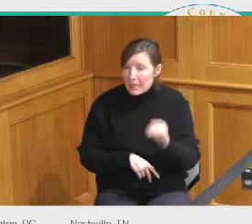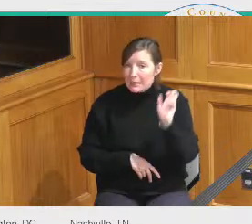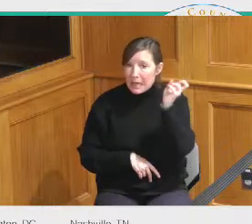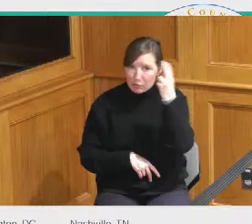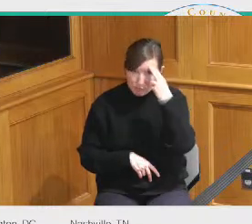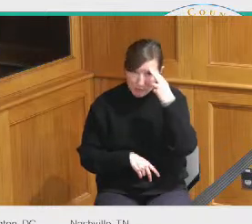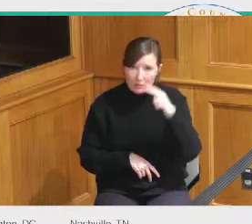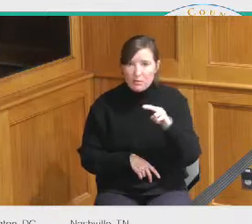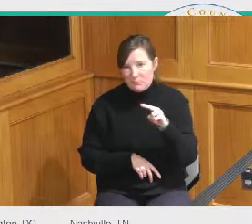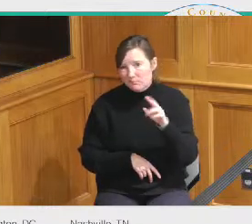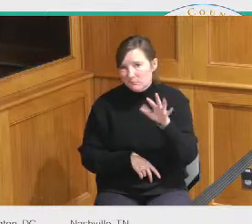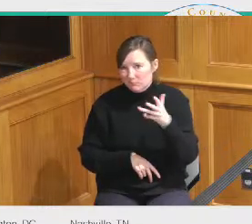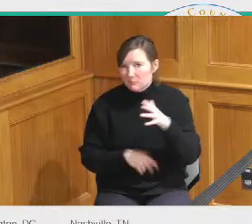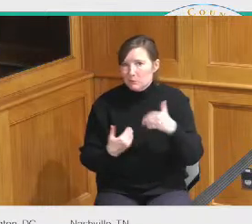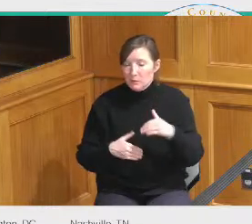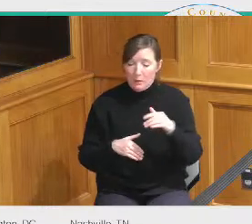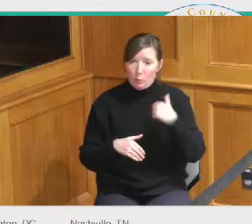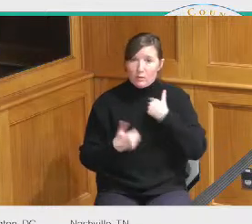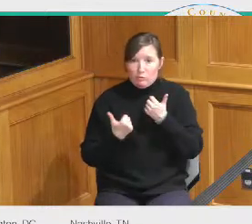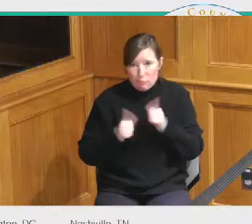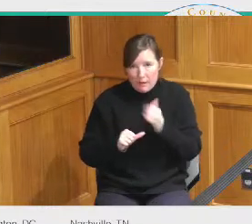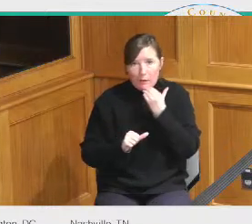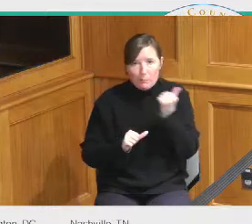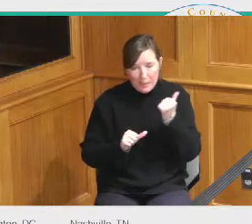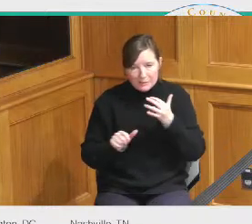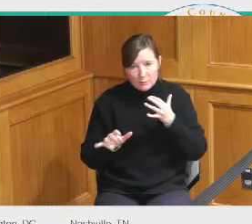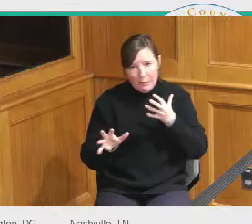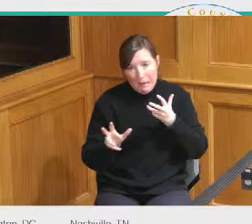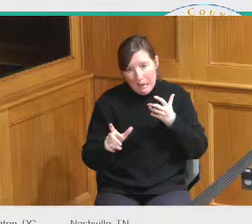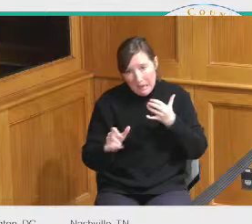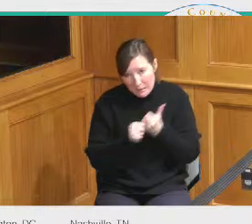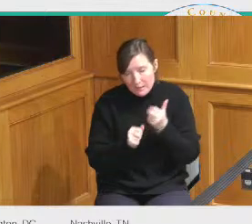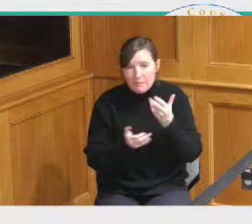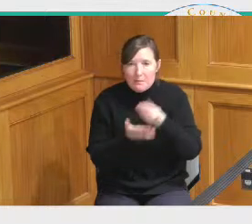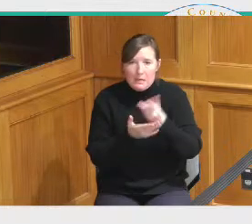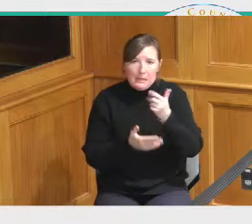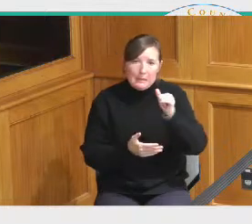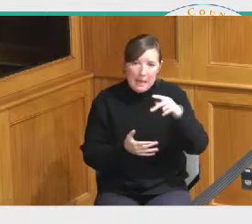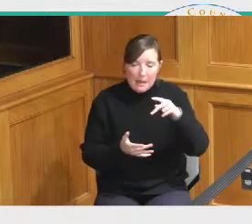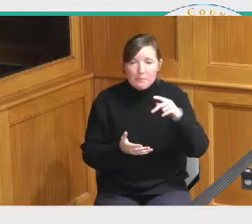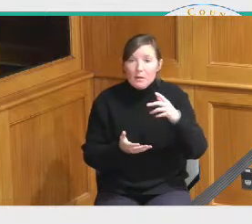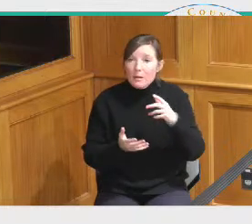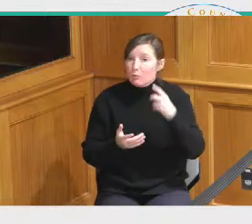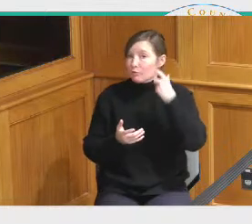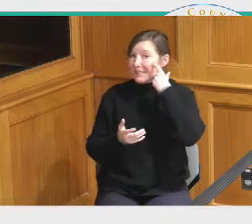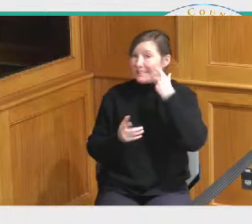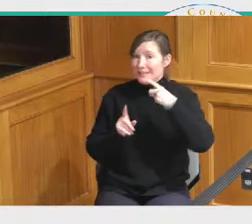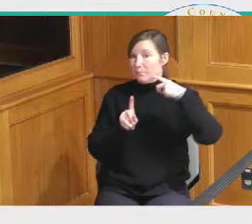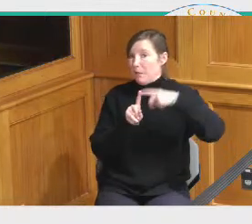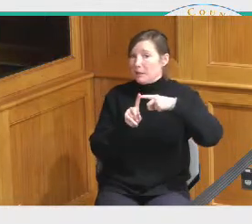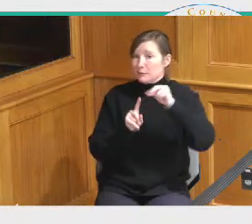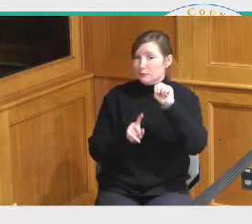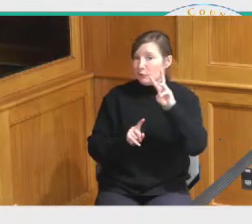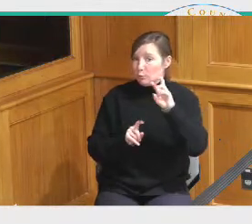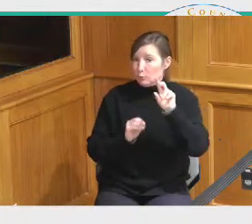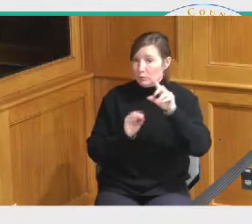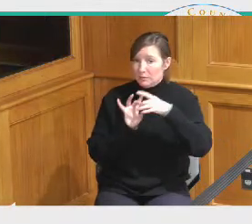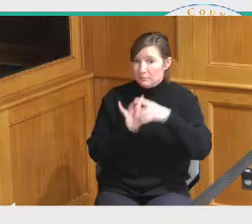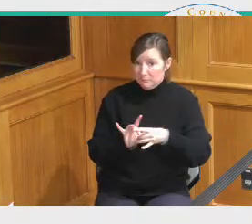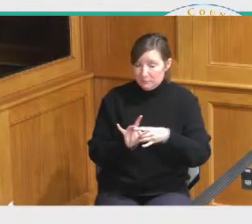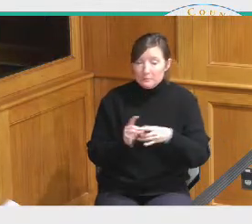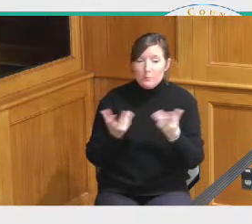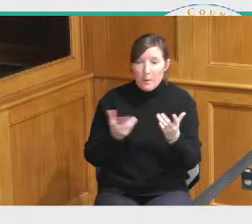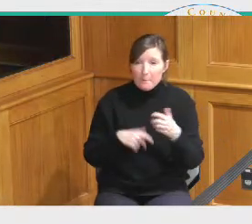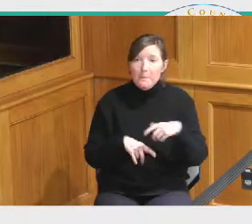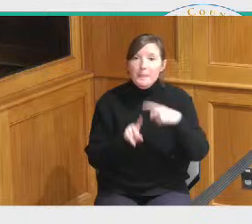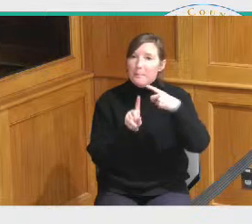gap is something that we are working on, and we have some recent positive news in that regard.